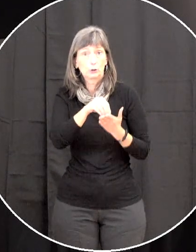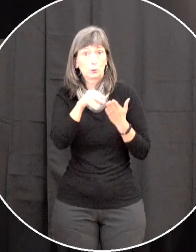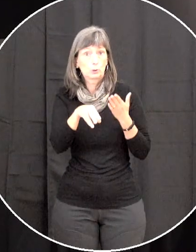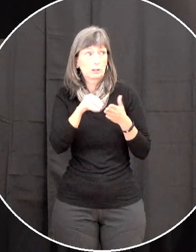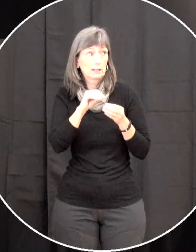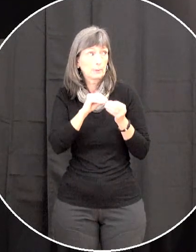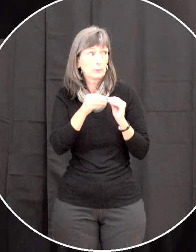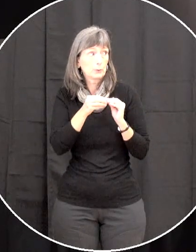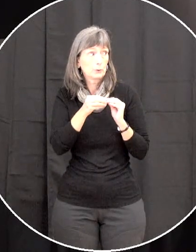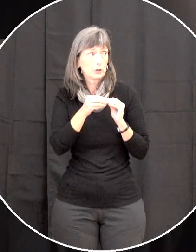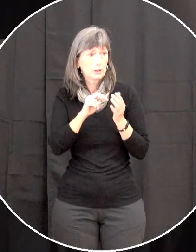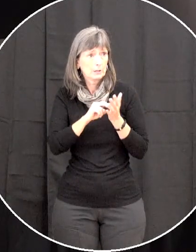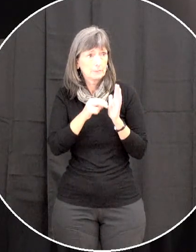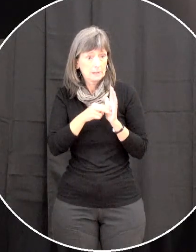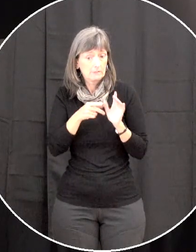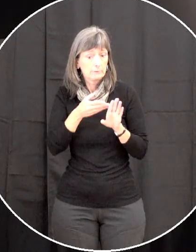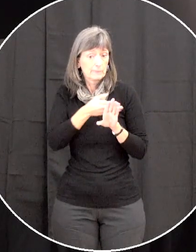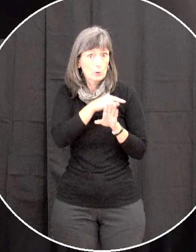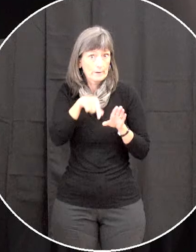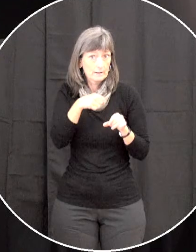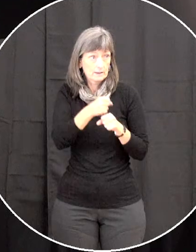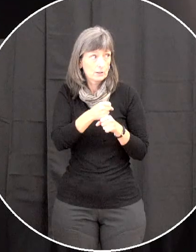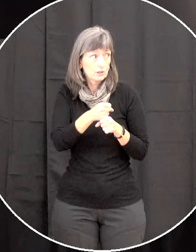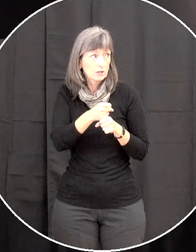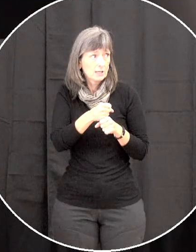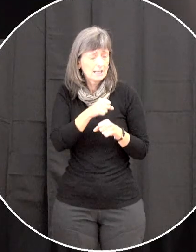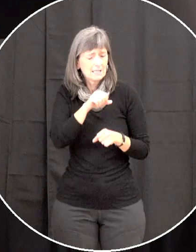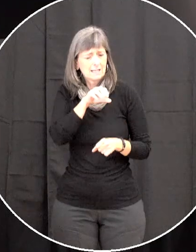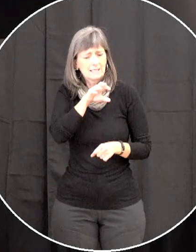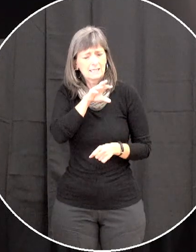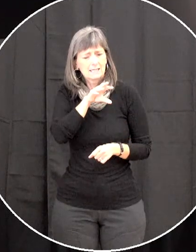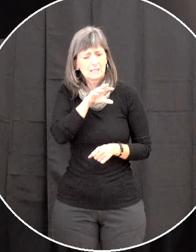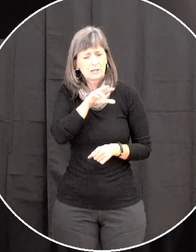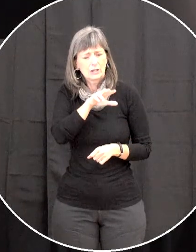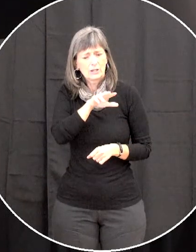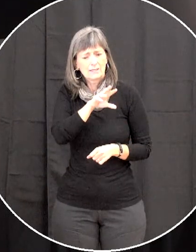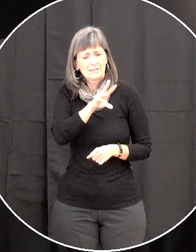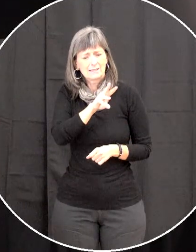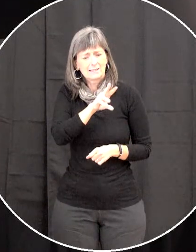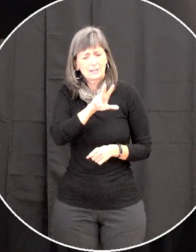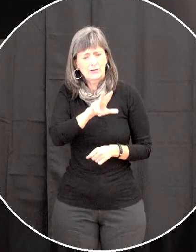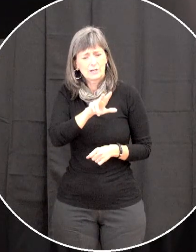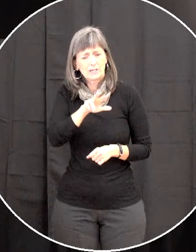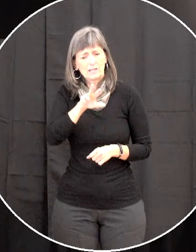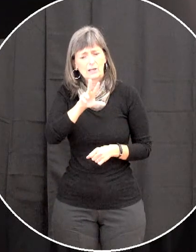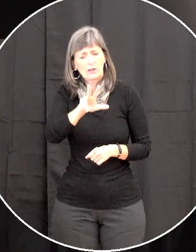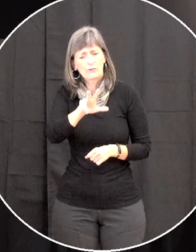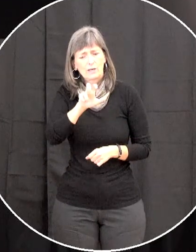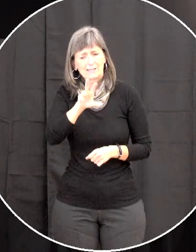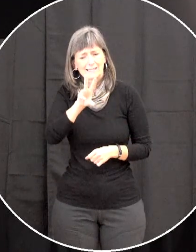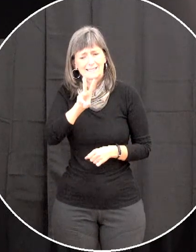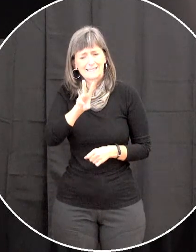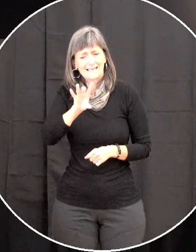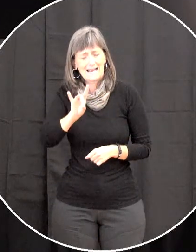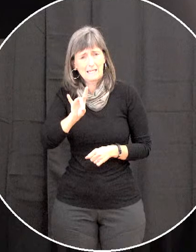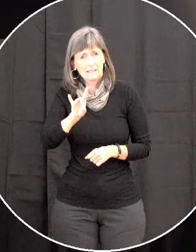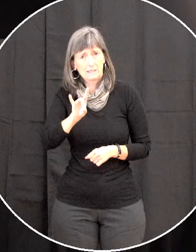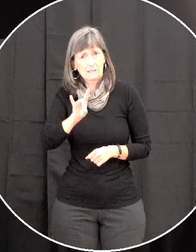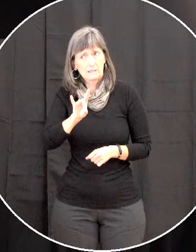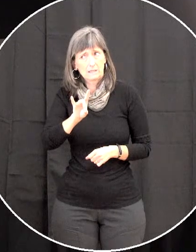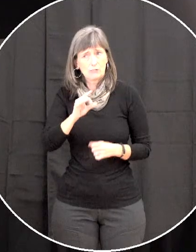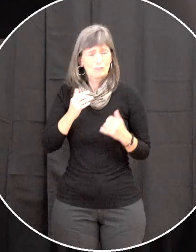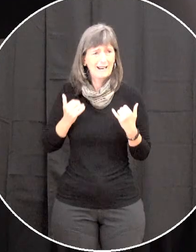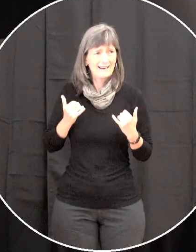the previous year to this year. That's 63,368. Do we know at this point where we are in this school